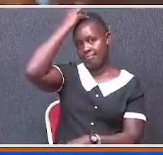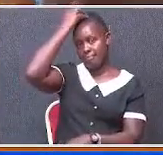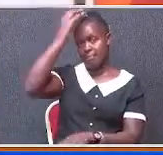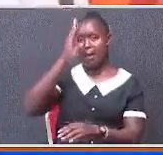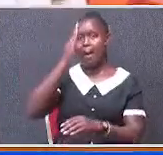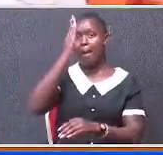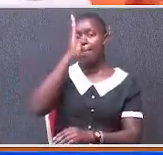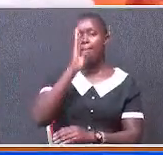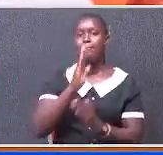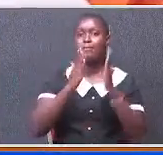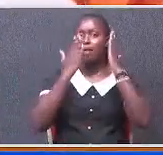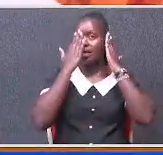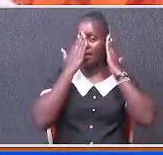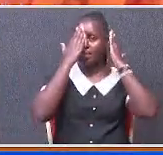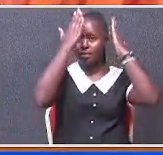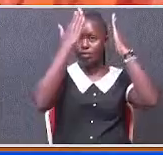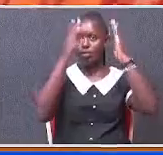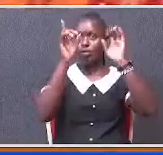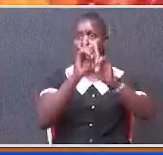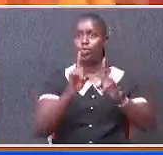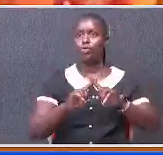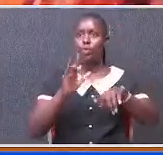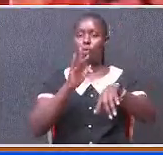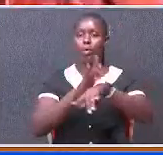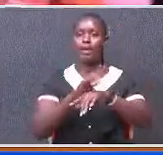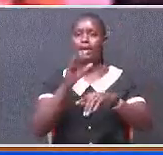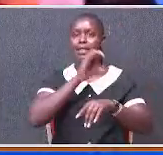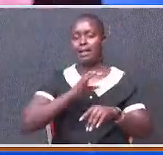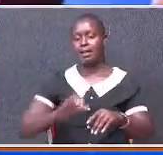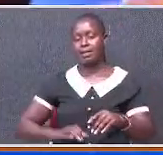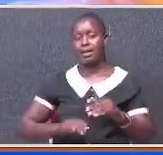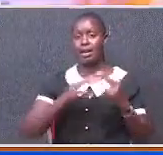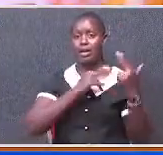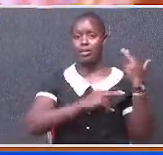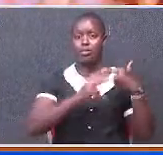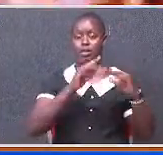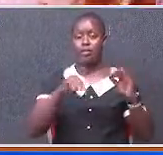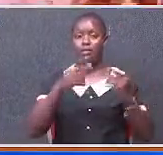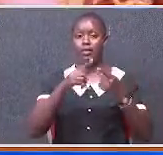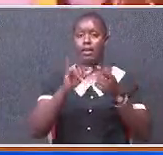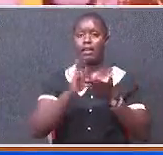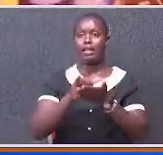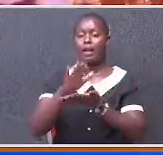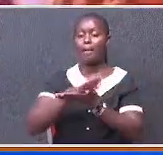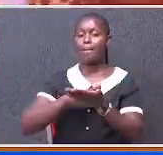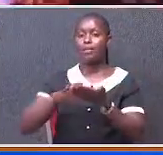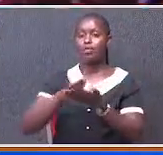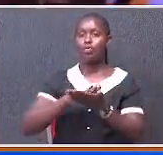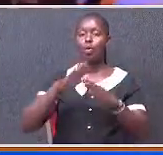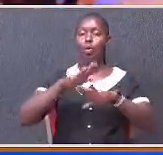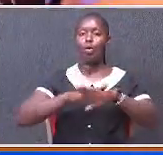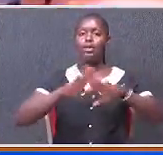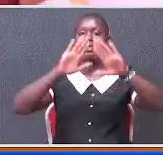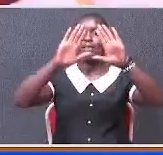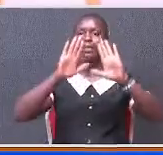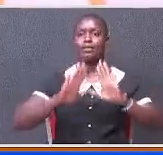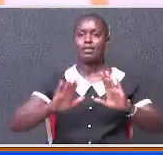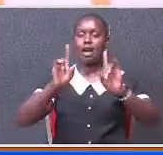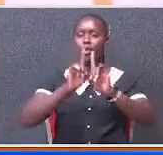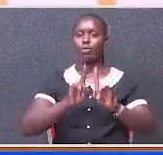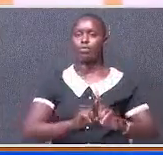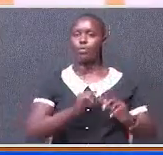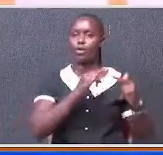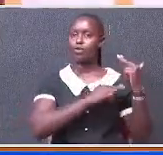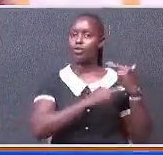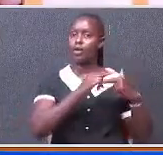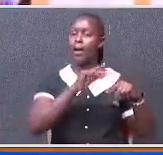Bishop of Rome was very early in a Christian history, given a position of honor based on the city's significance and history.